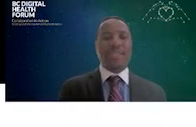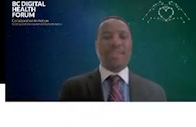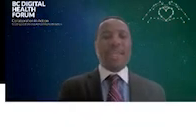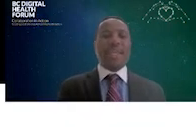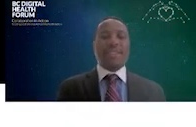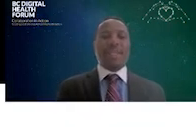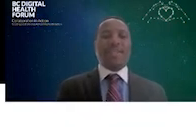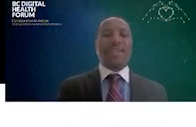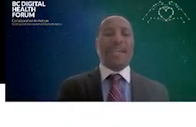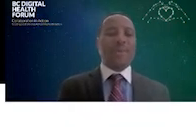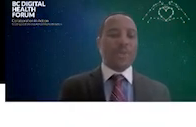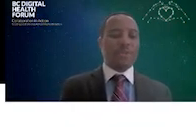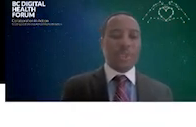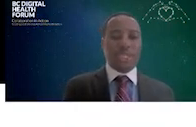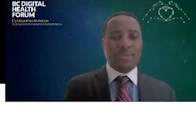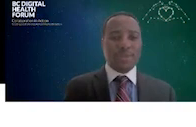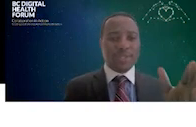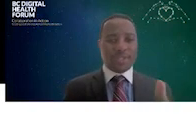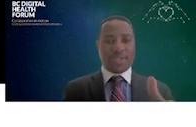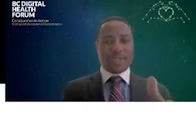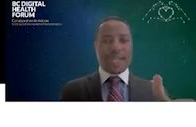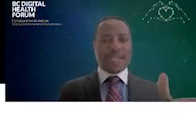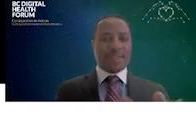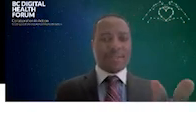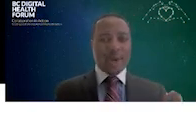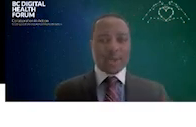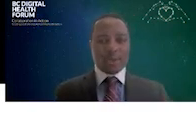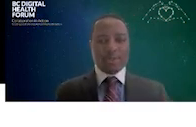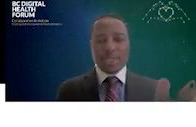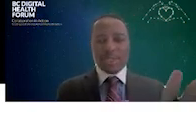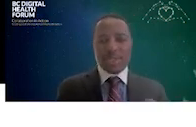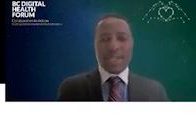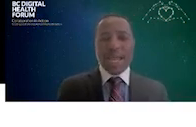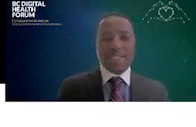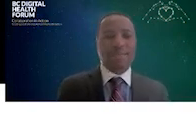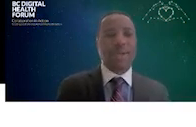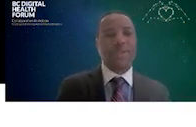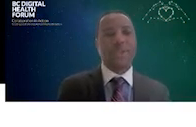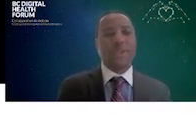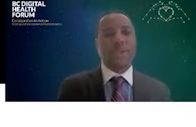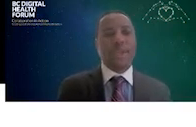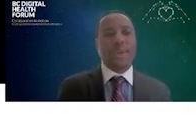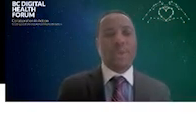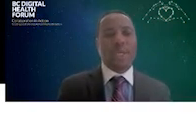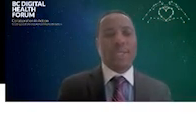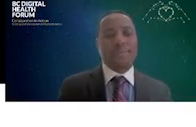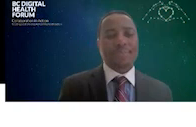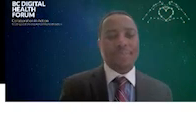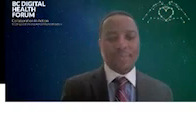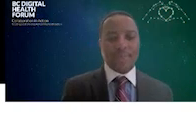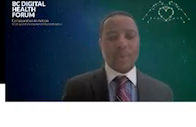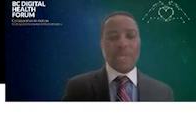is the early data that we've received. This is as of October mid last month,